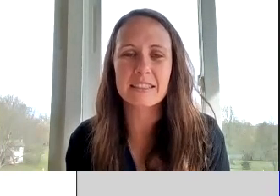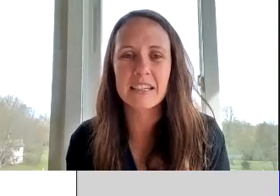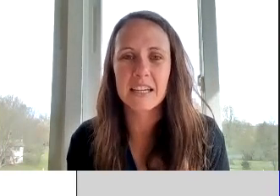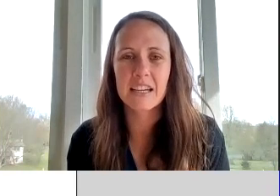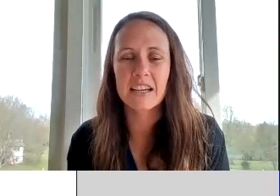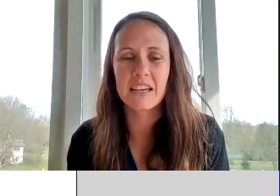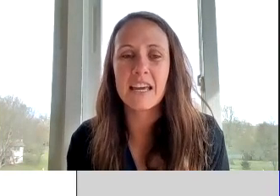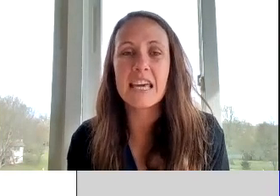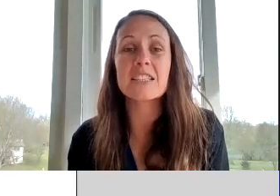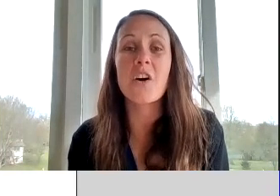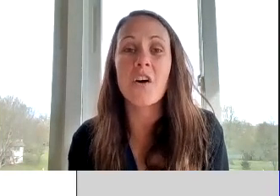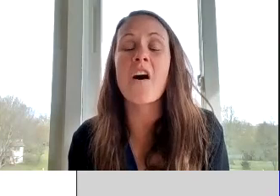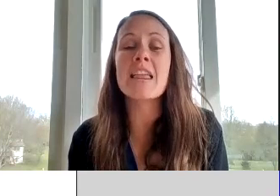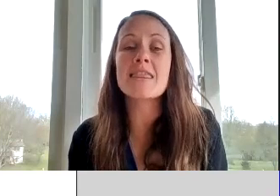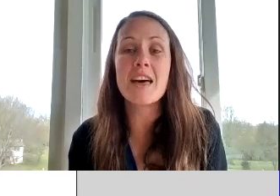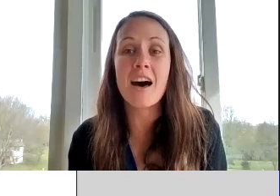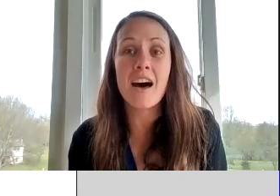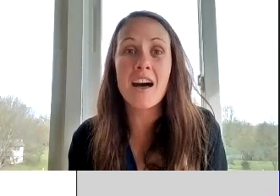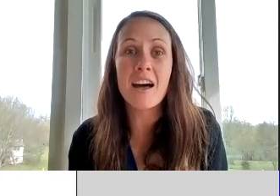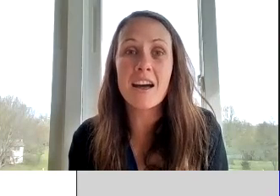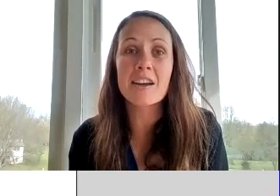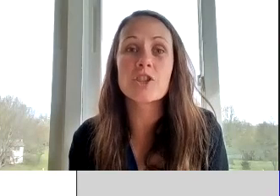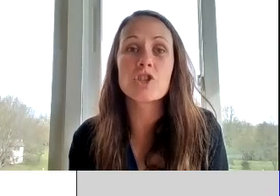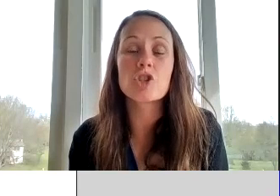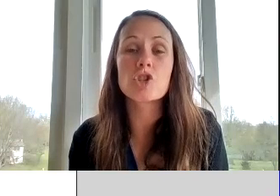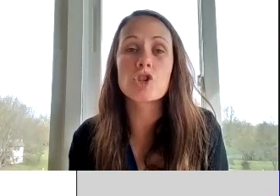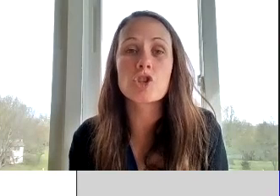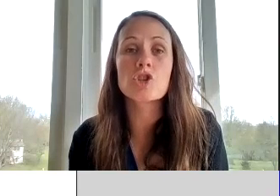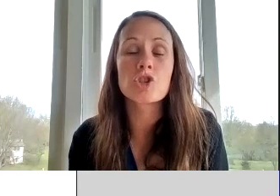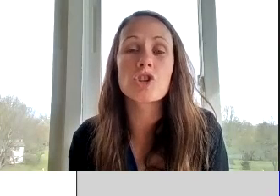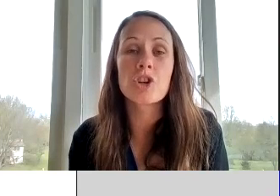mouse? He's on the...